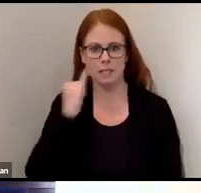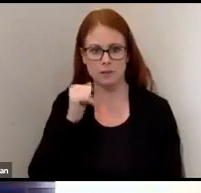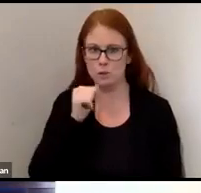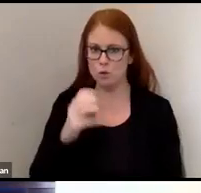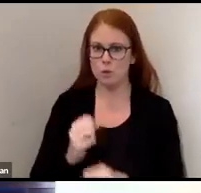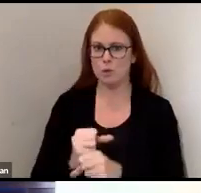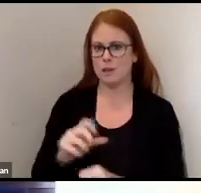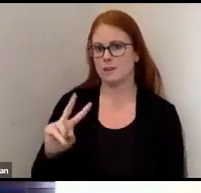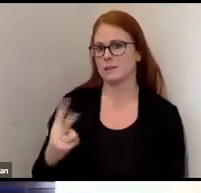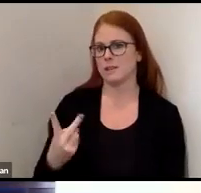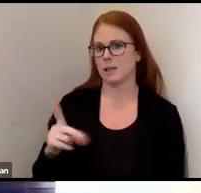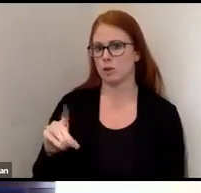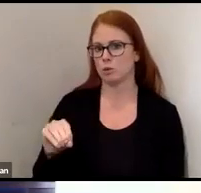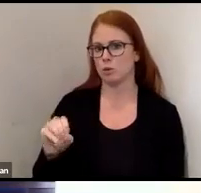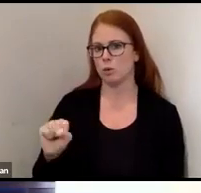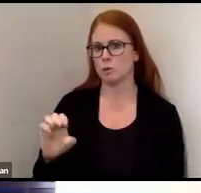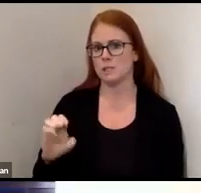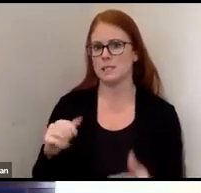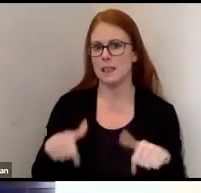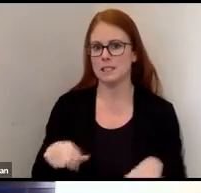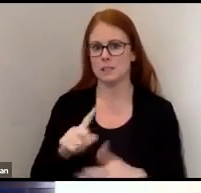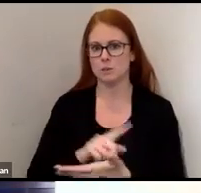dose this week,